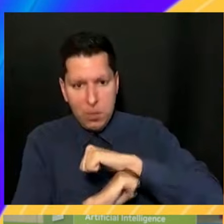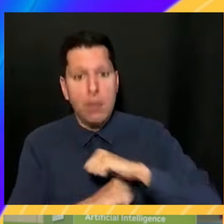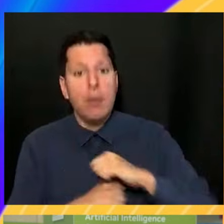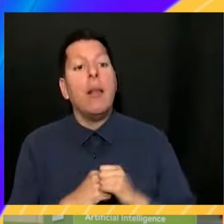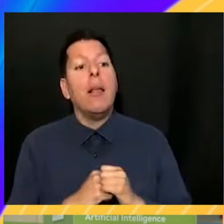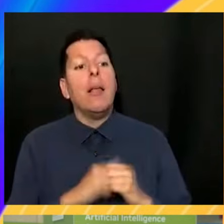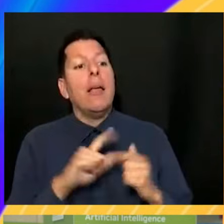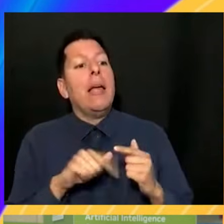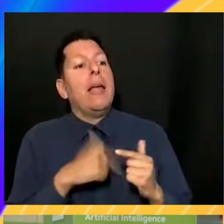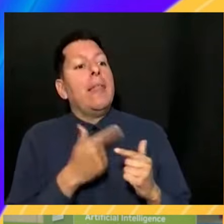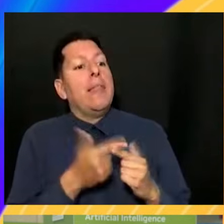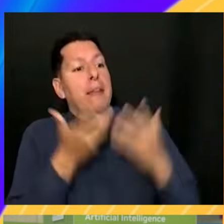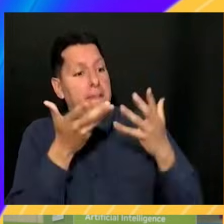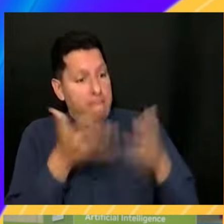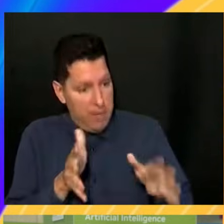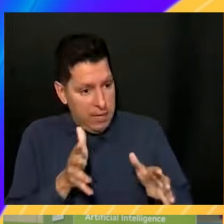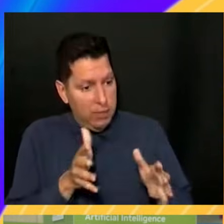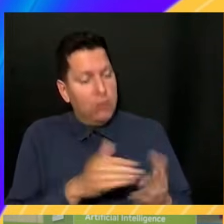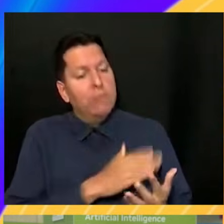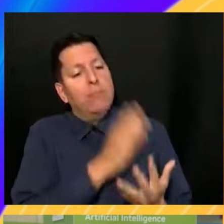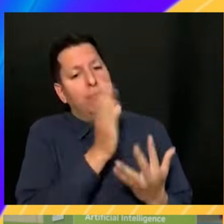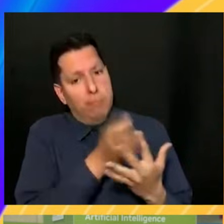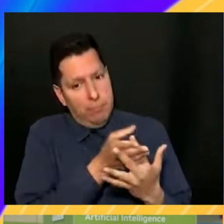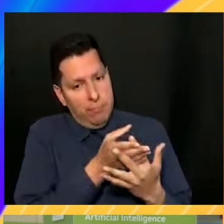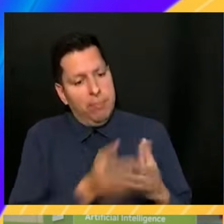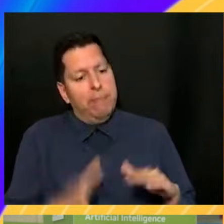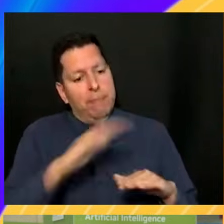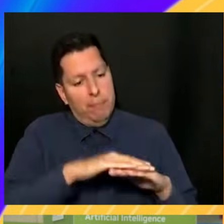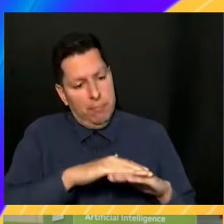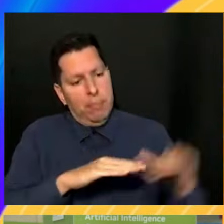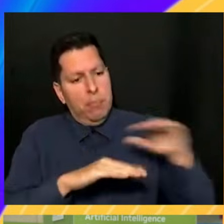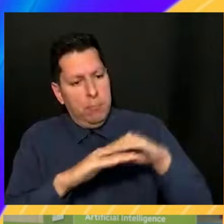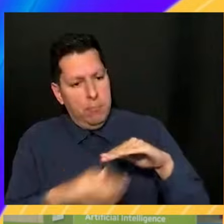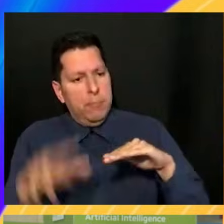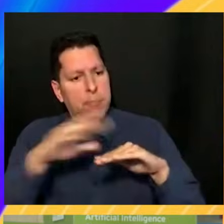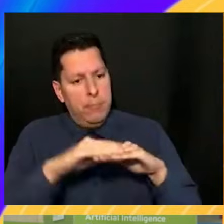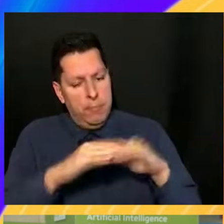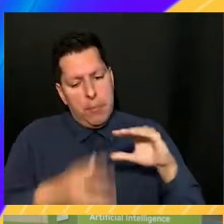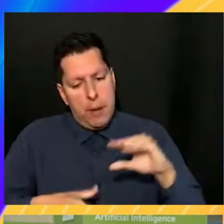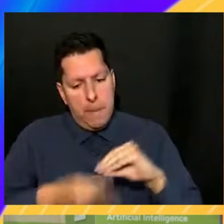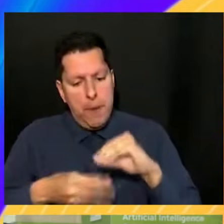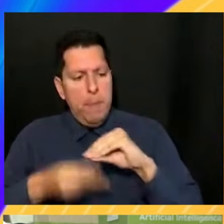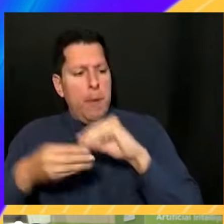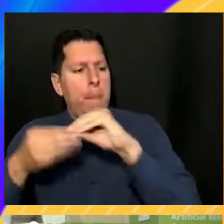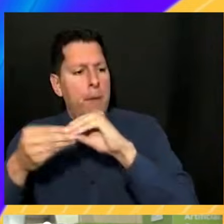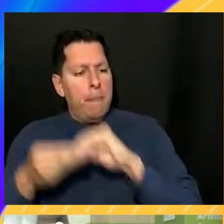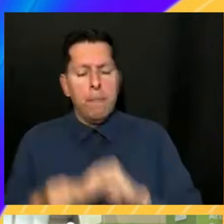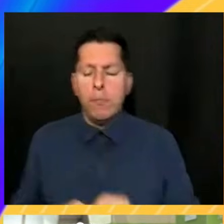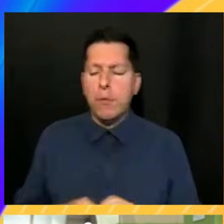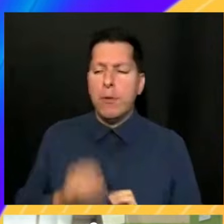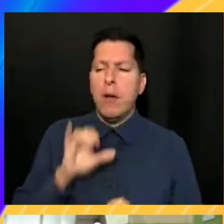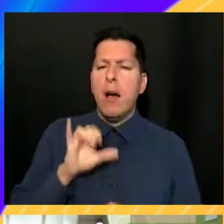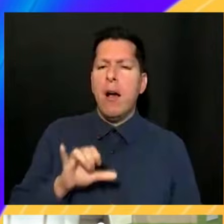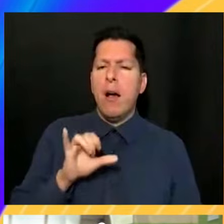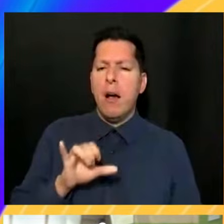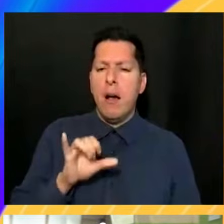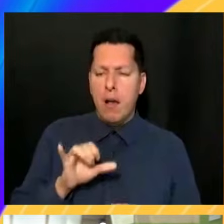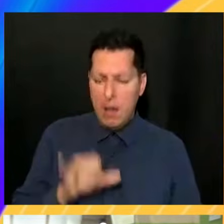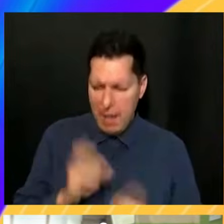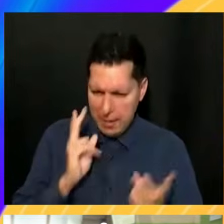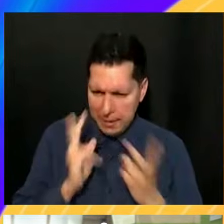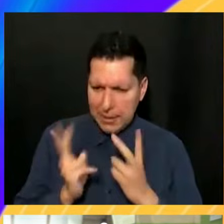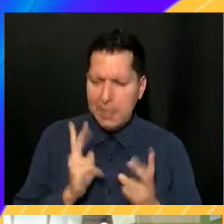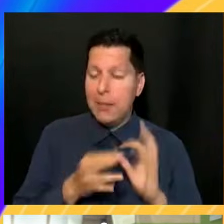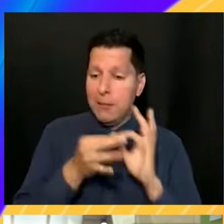that, go through and set this up on top of that. Awesome. And so I can see that it's actually based off of CDK,